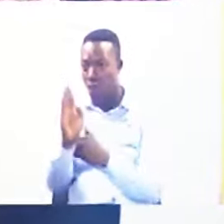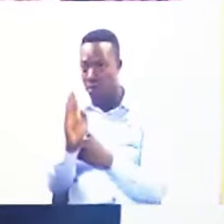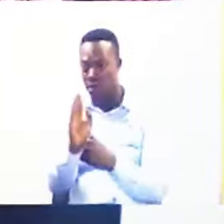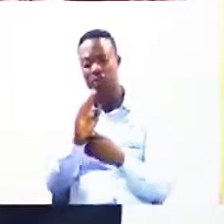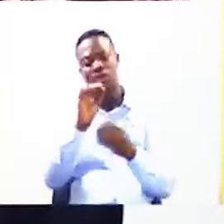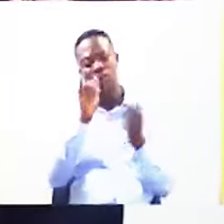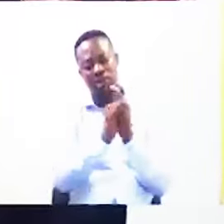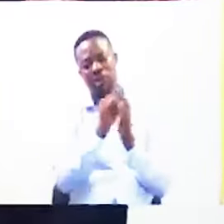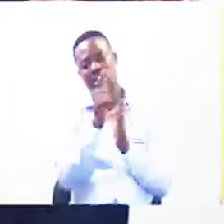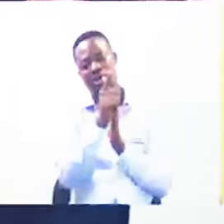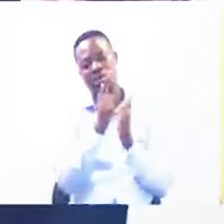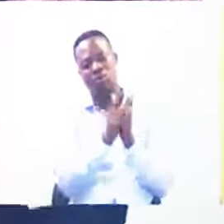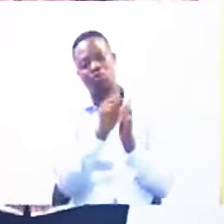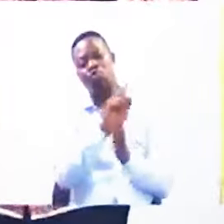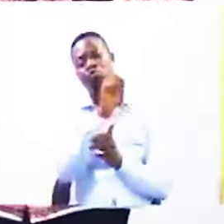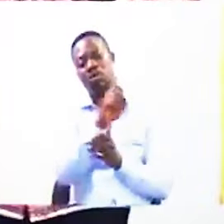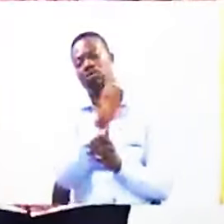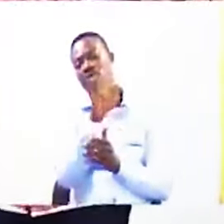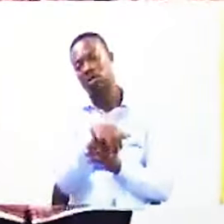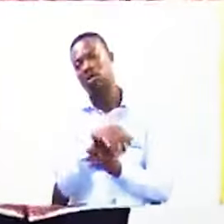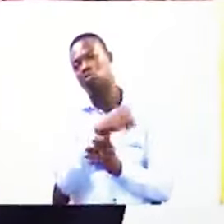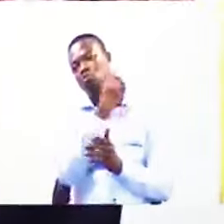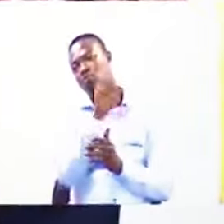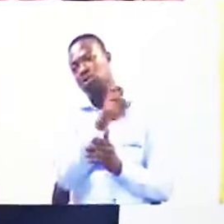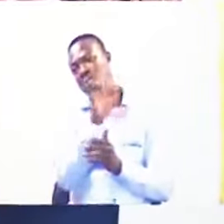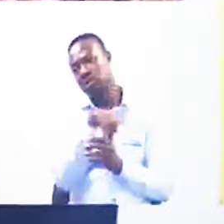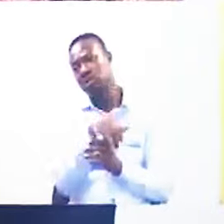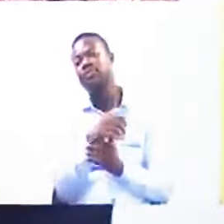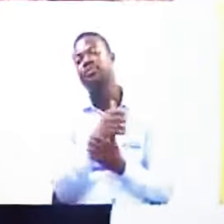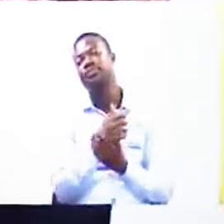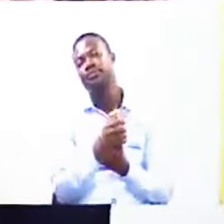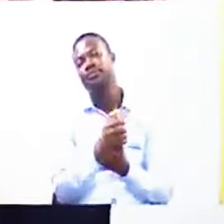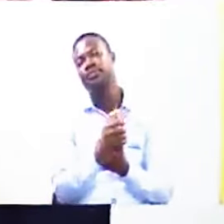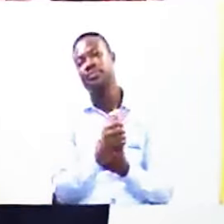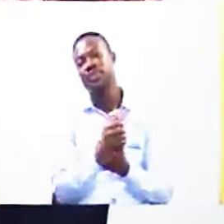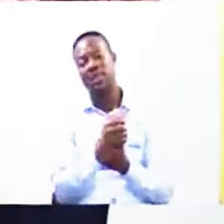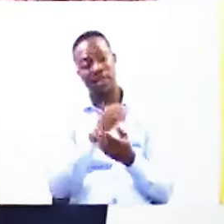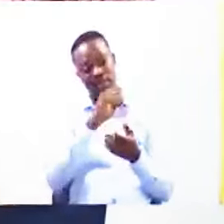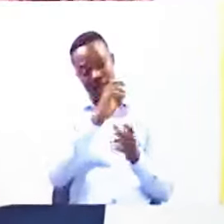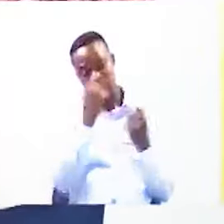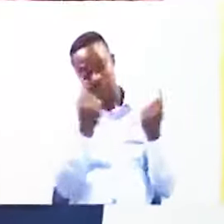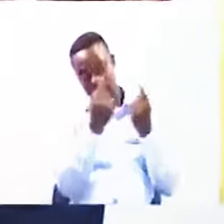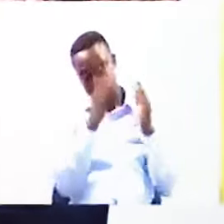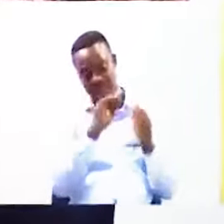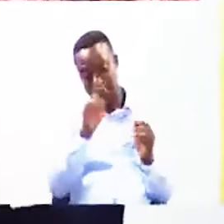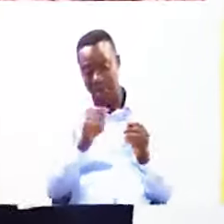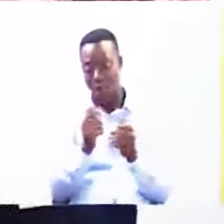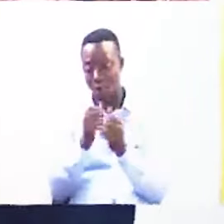say amama mufo edi mose mra no so frenchim ansana oba be ka ejidifo abusua no ho ana.